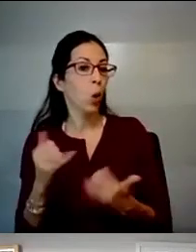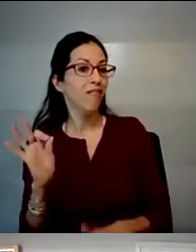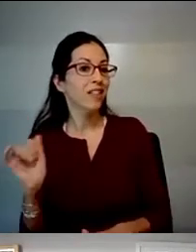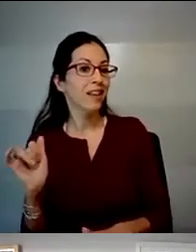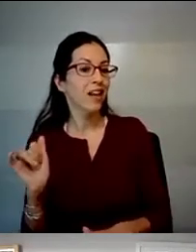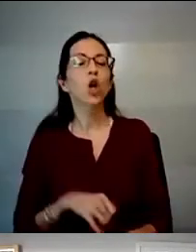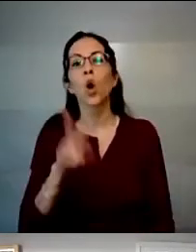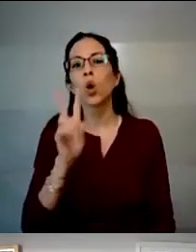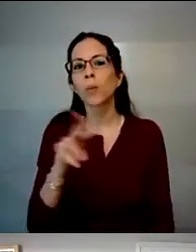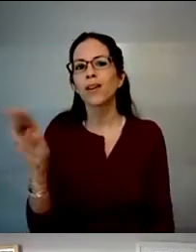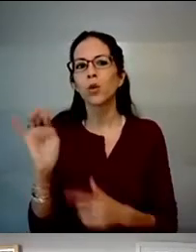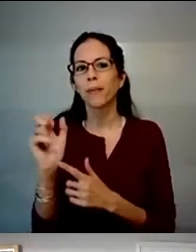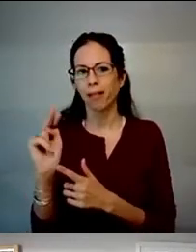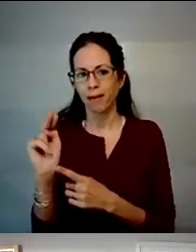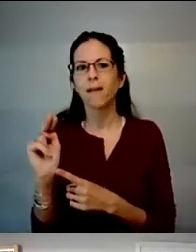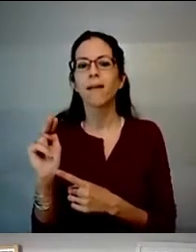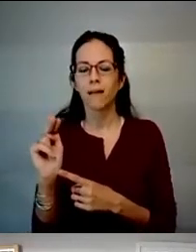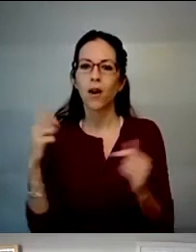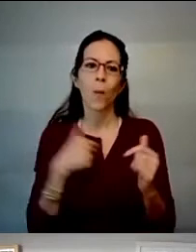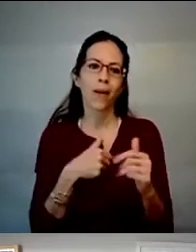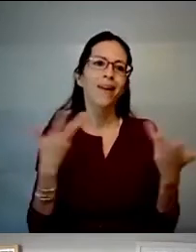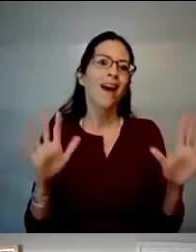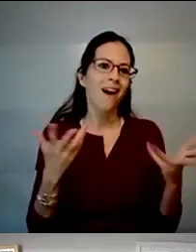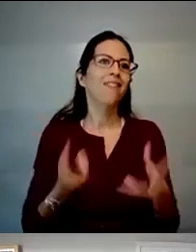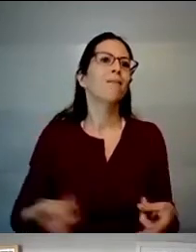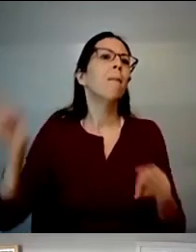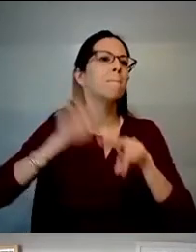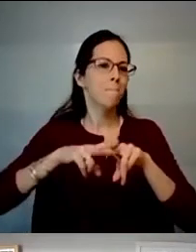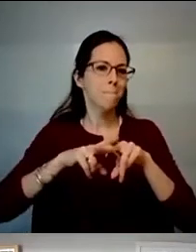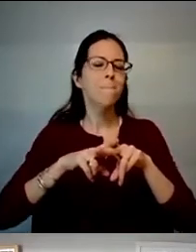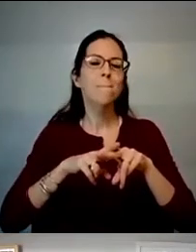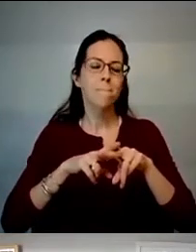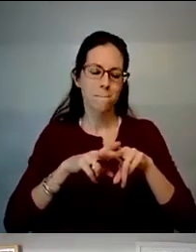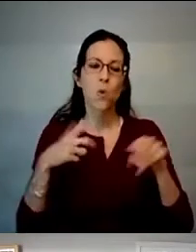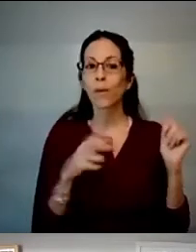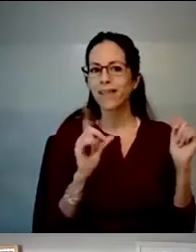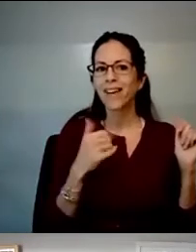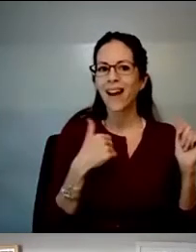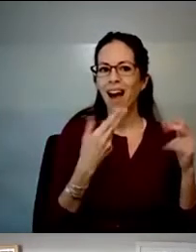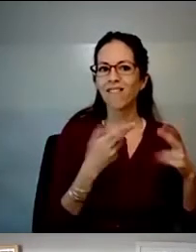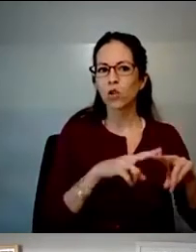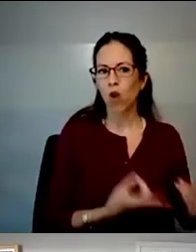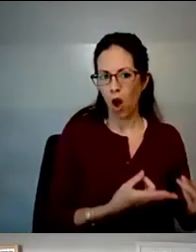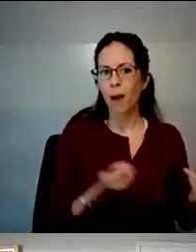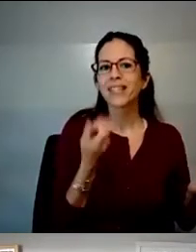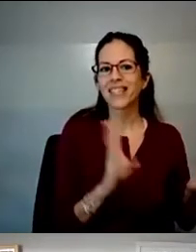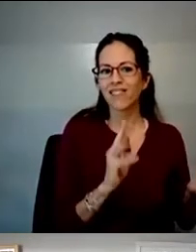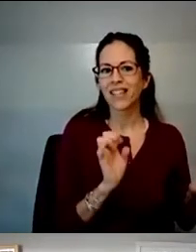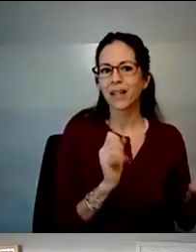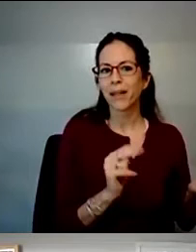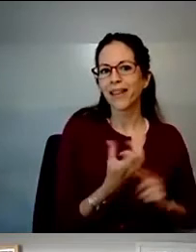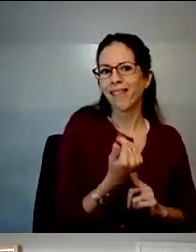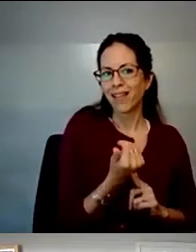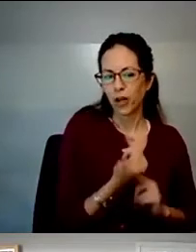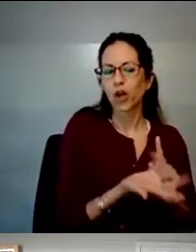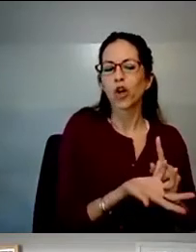million. You know, we kind of had jumped up from, you know, a drop. We dropped down to 17 million last fiscal year.